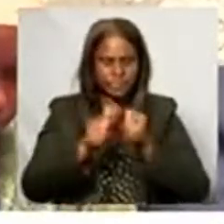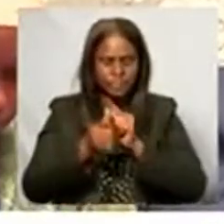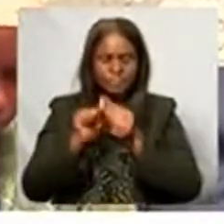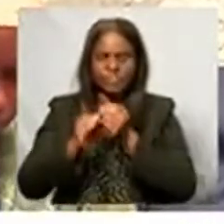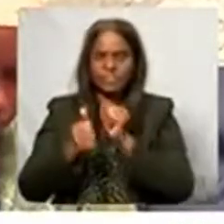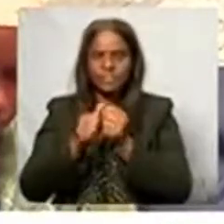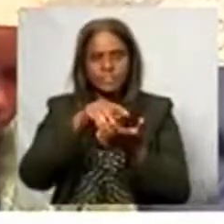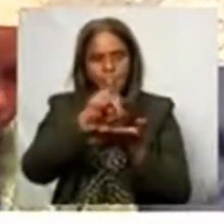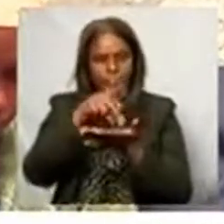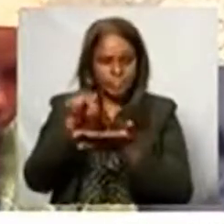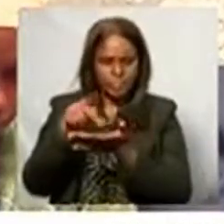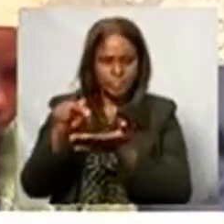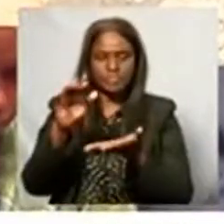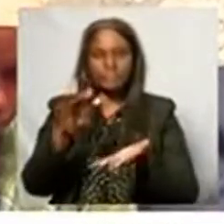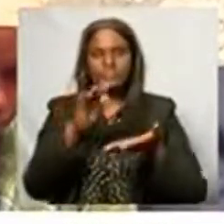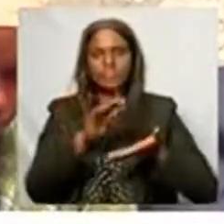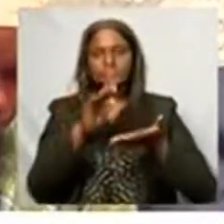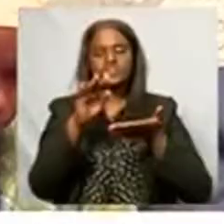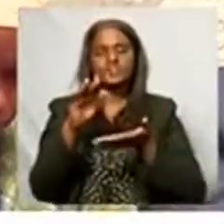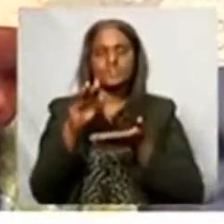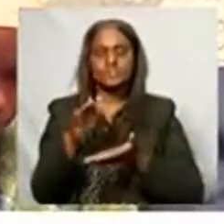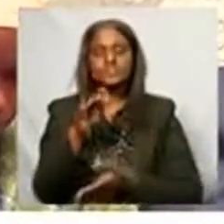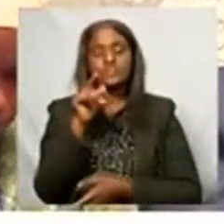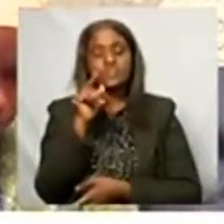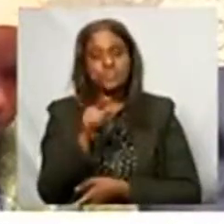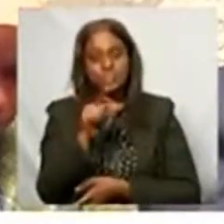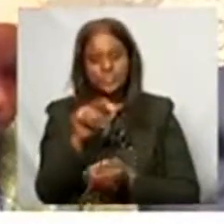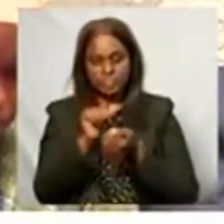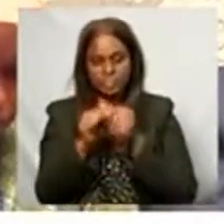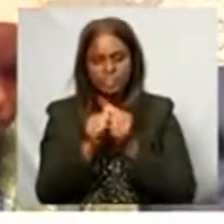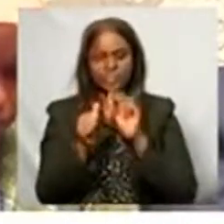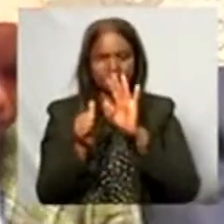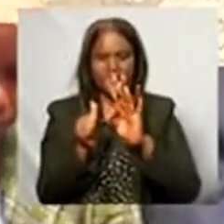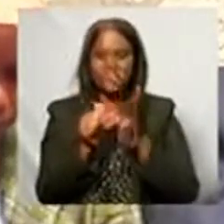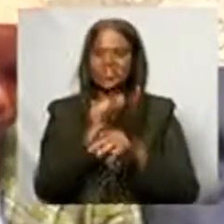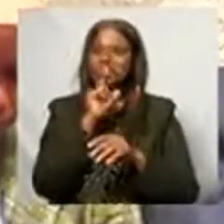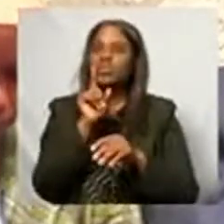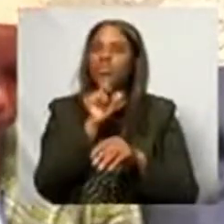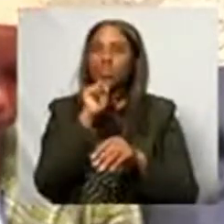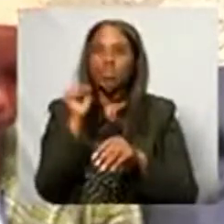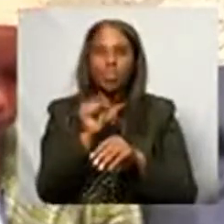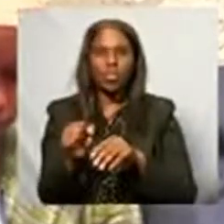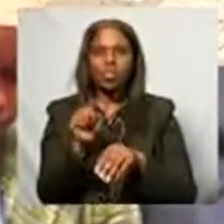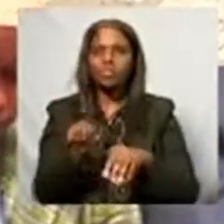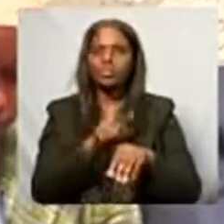paying terminal benefits. This problem has been chronic, and